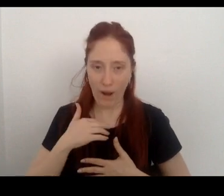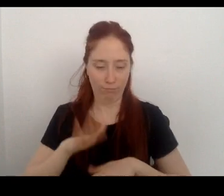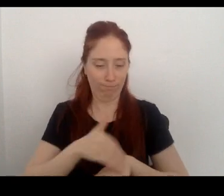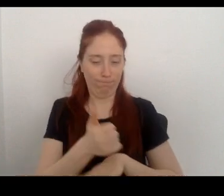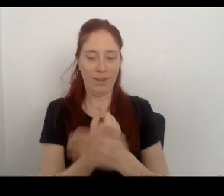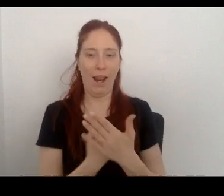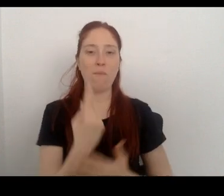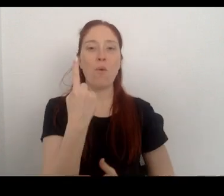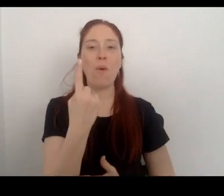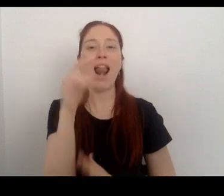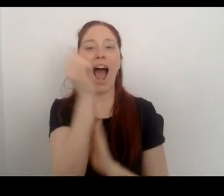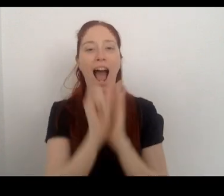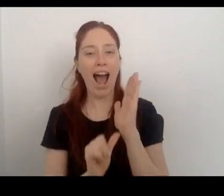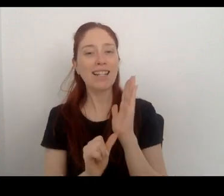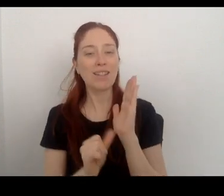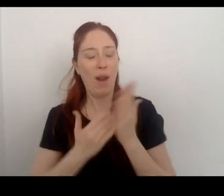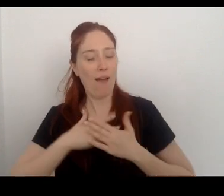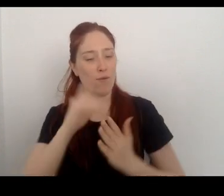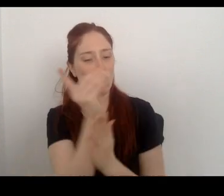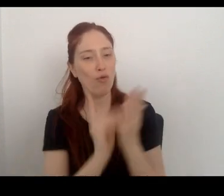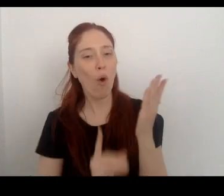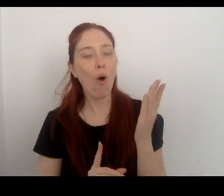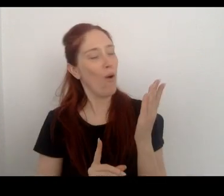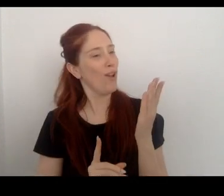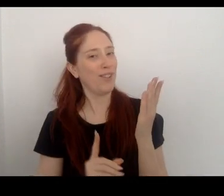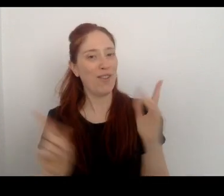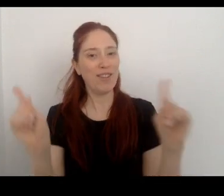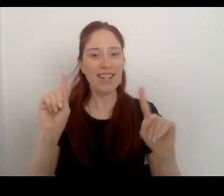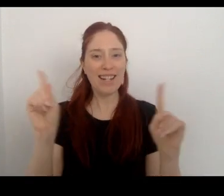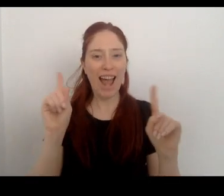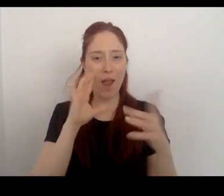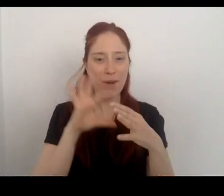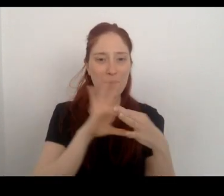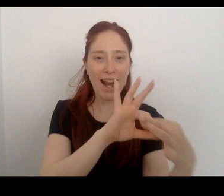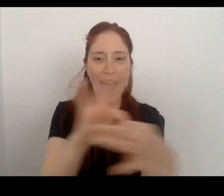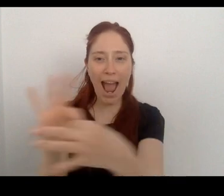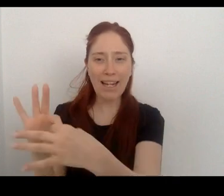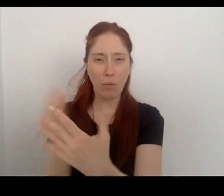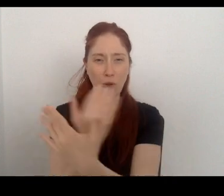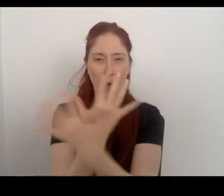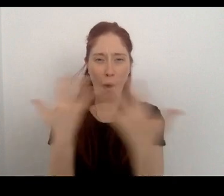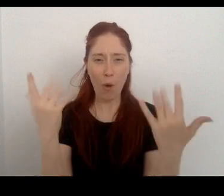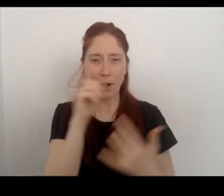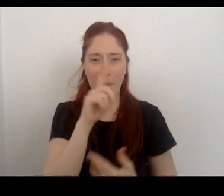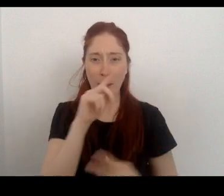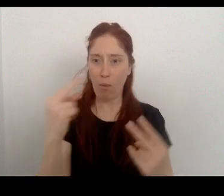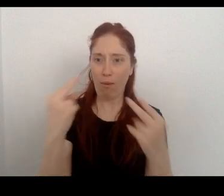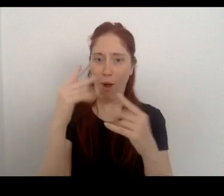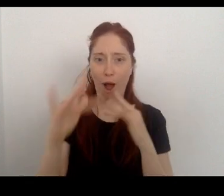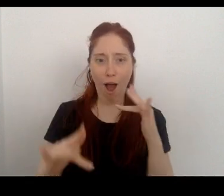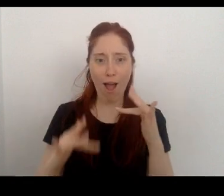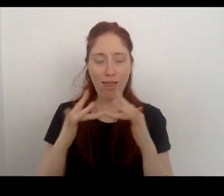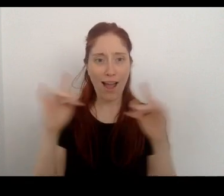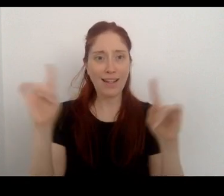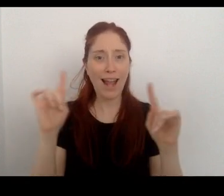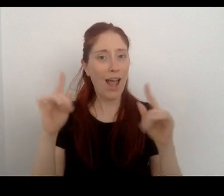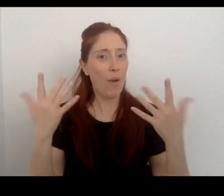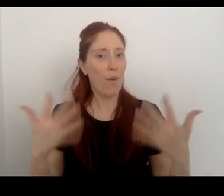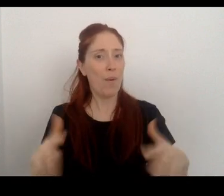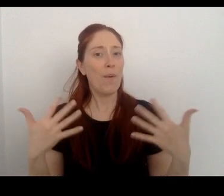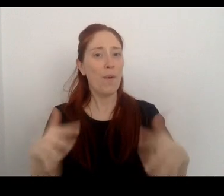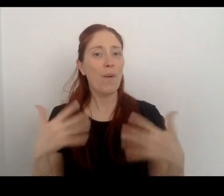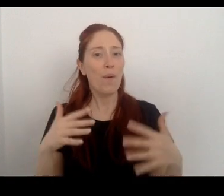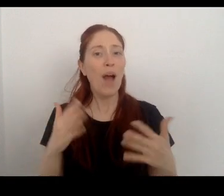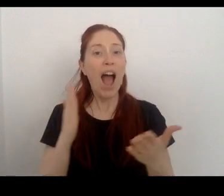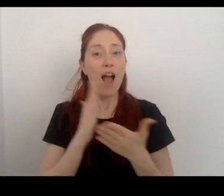connecting with hundreds of you across Australia and to be focusing our collective attention on the process of drawing. Before we